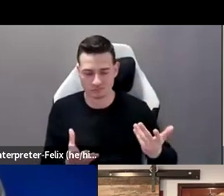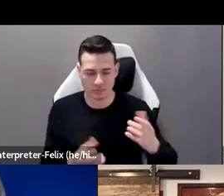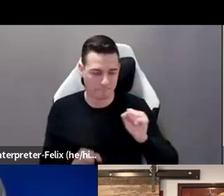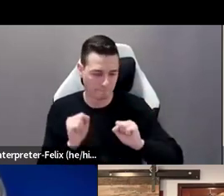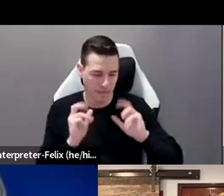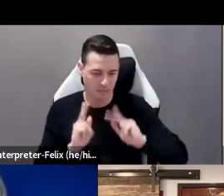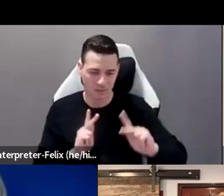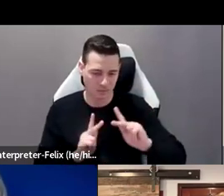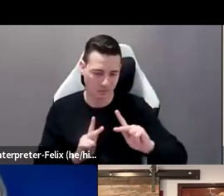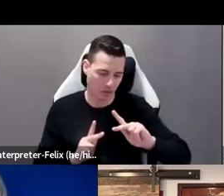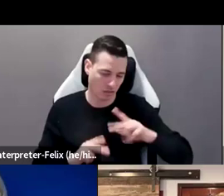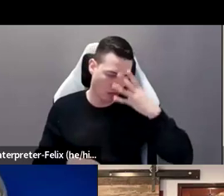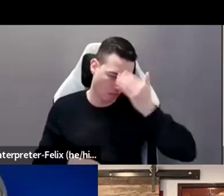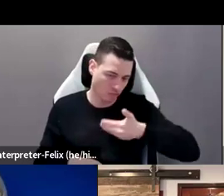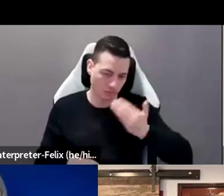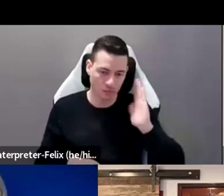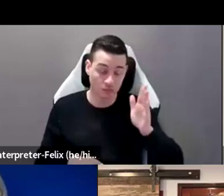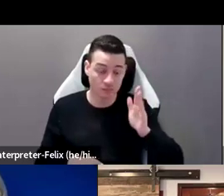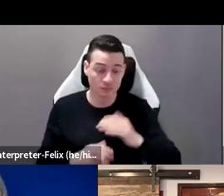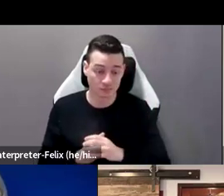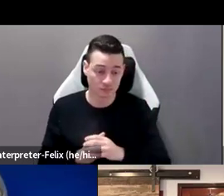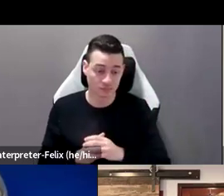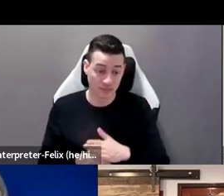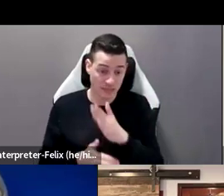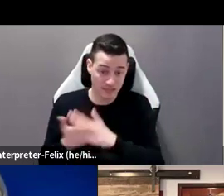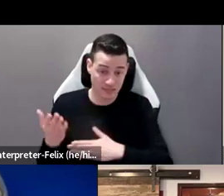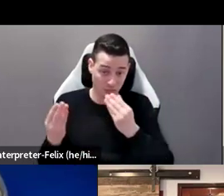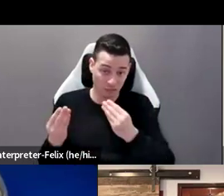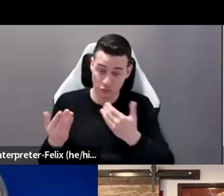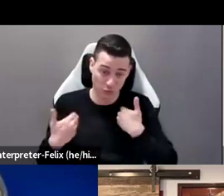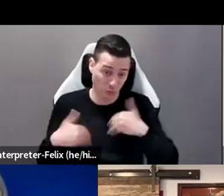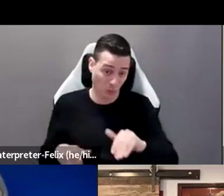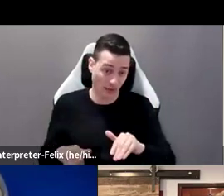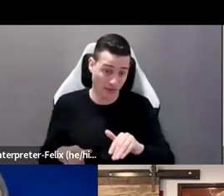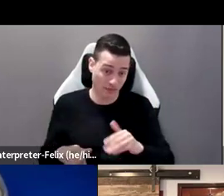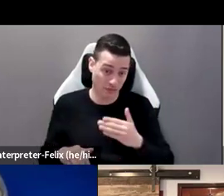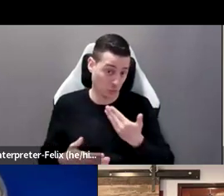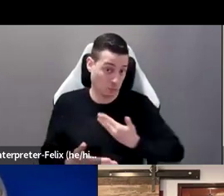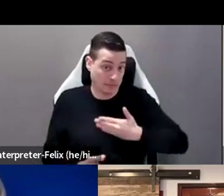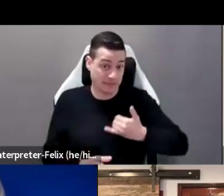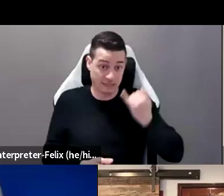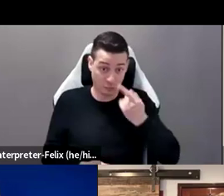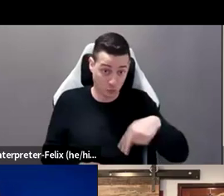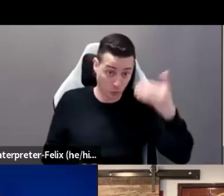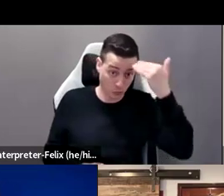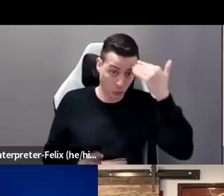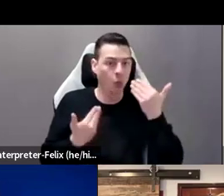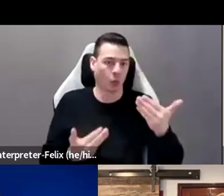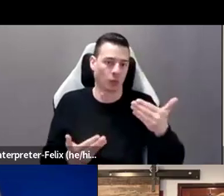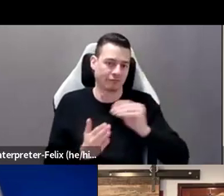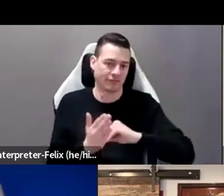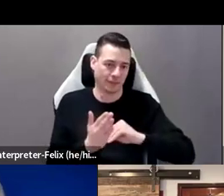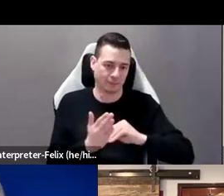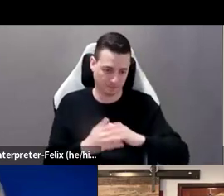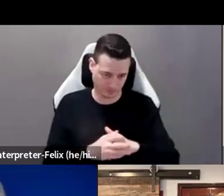emails. And so we actually don't have some information that seems like it wouldn't be that hard to get. And so any information you can